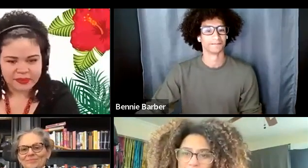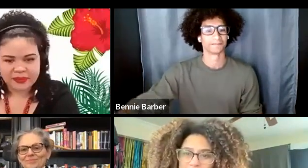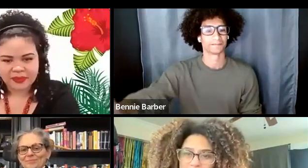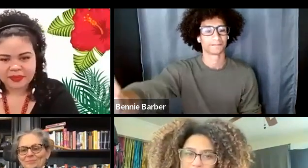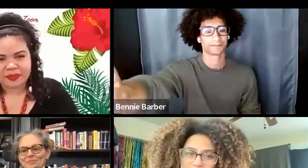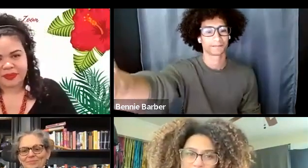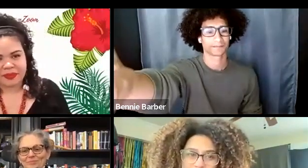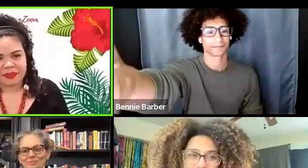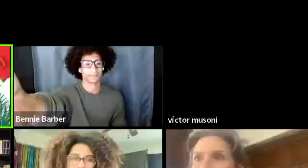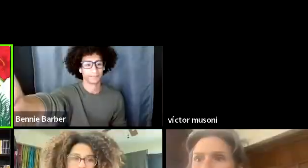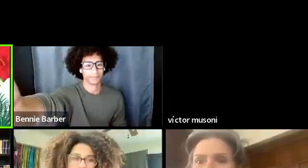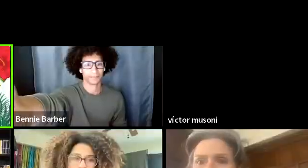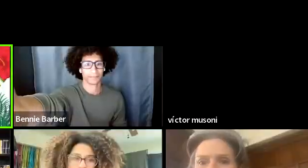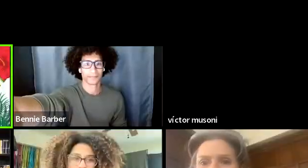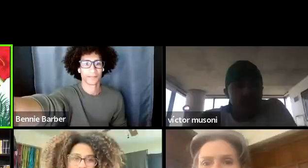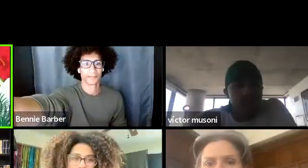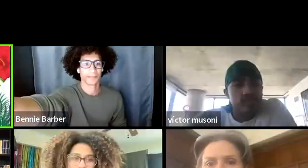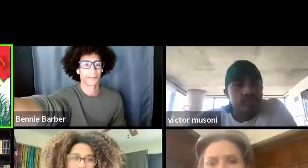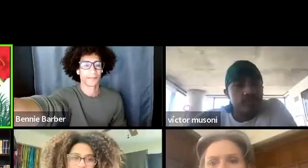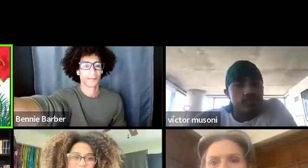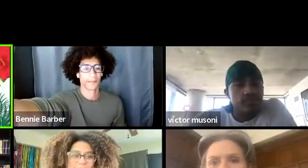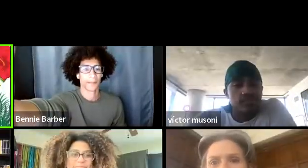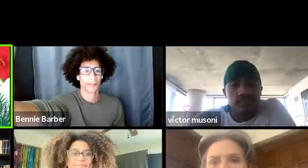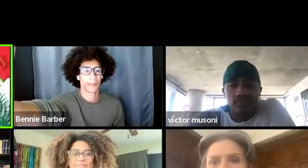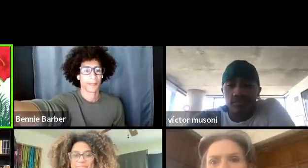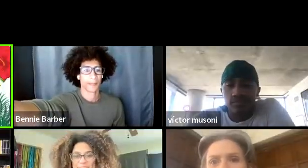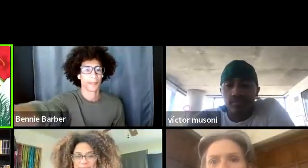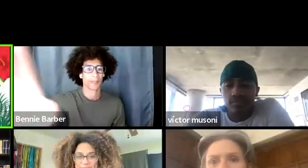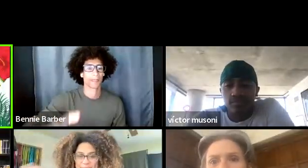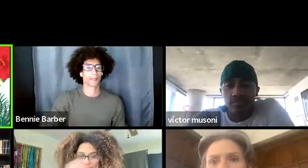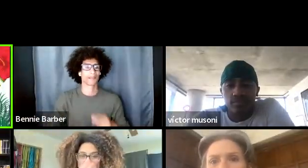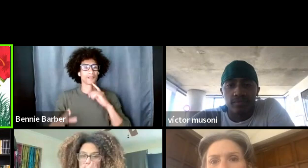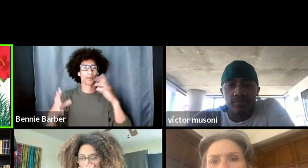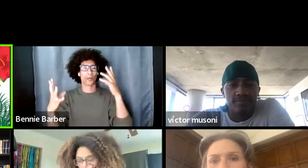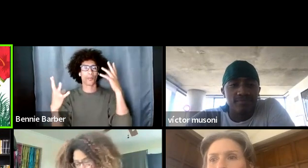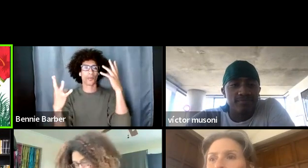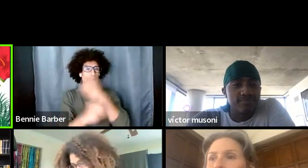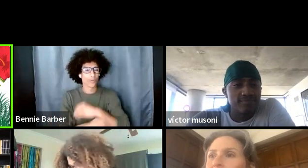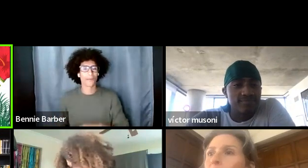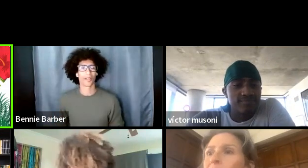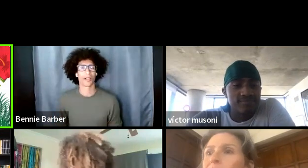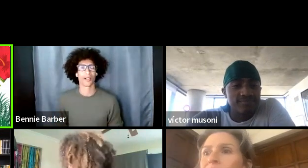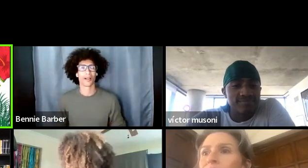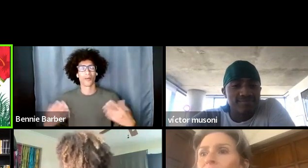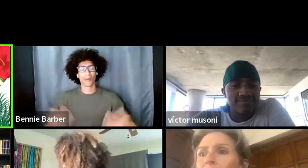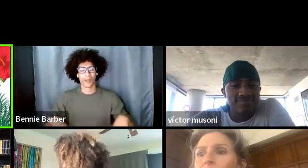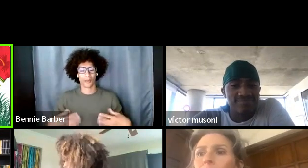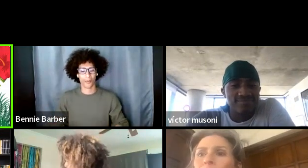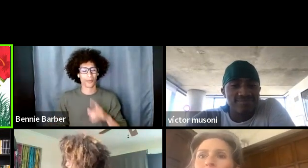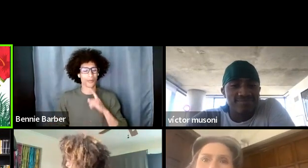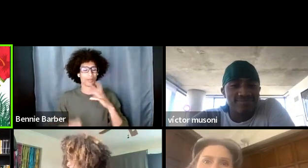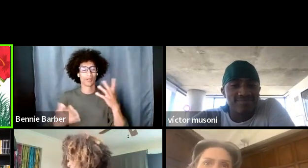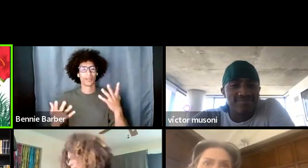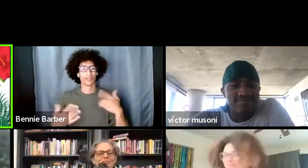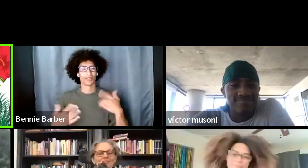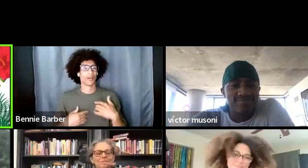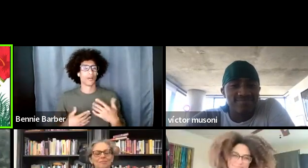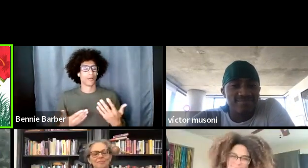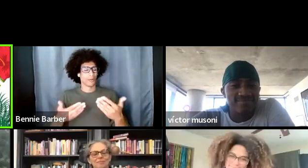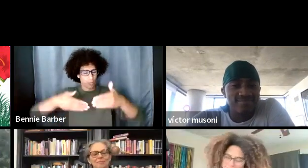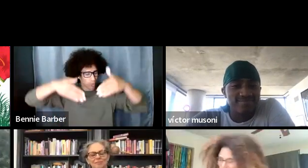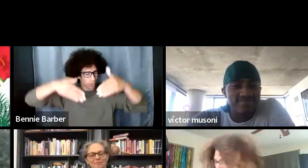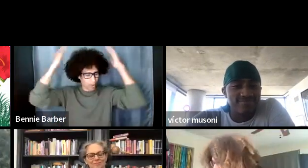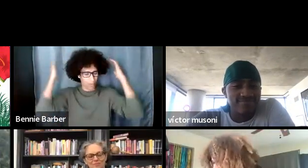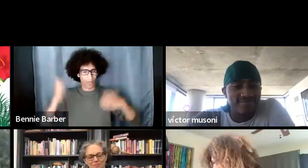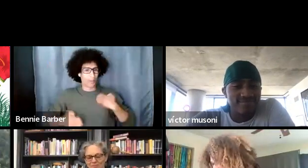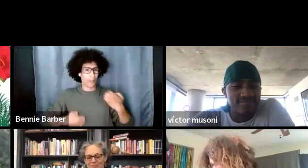i know this is so beautiful it's gorgeous i'm so i'm i'm i'm overwhelmed with emotion a little bit oh